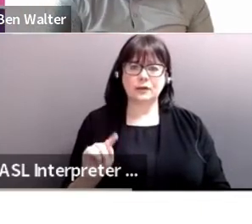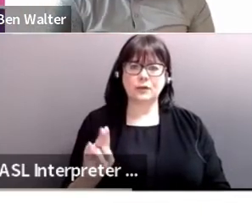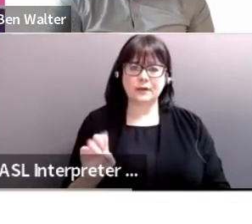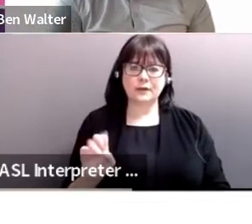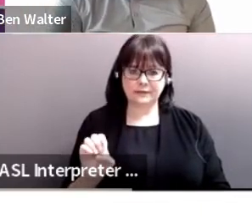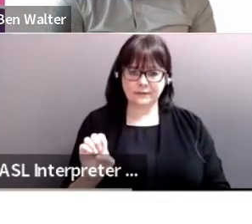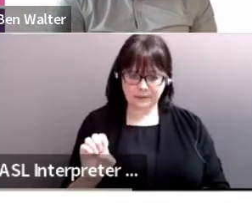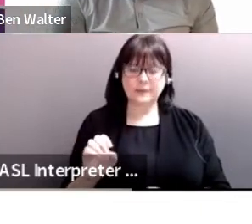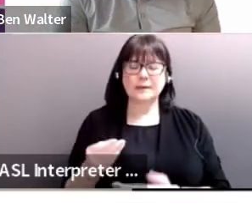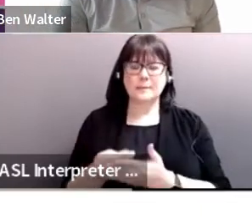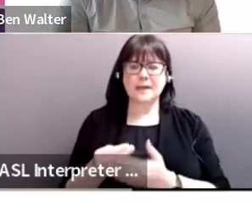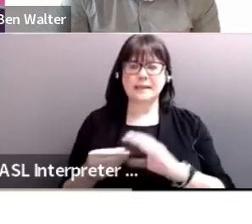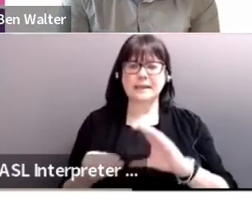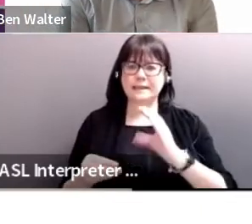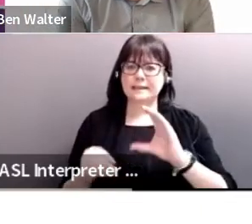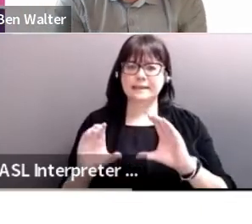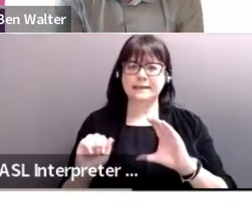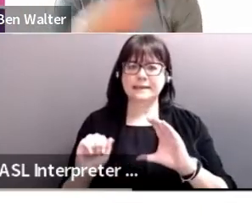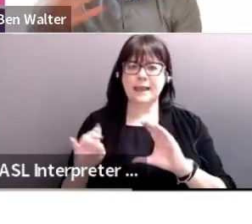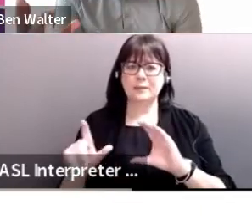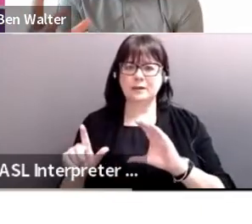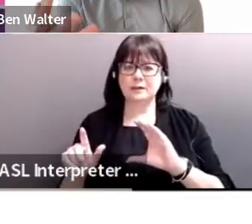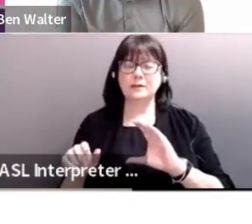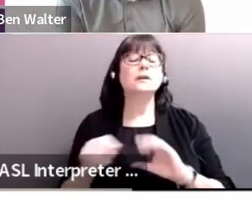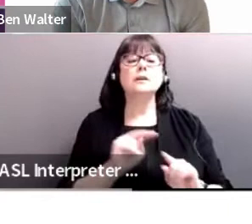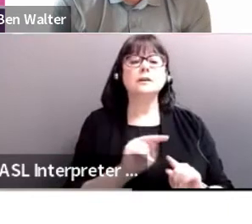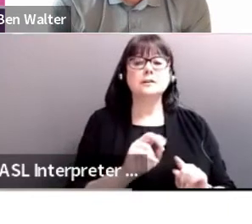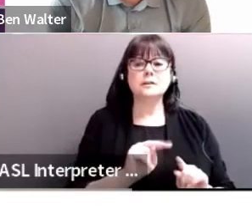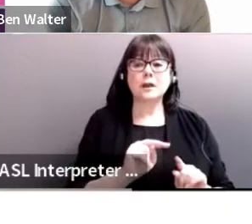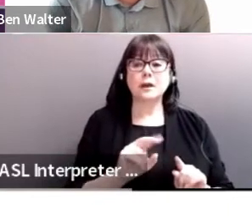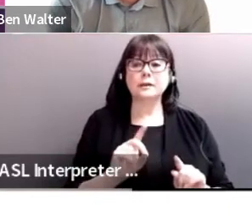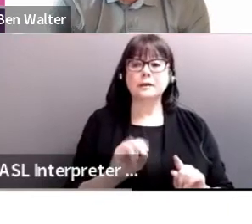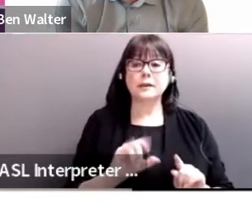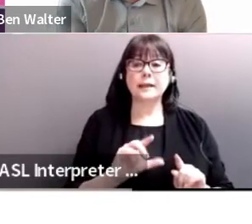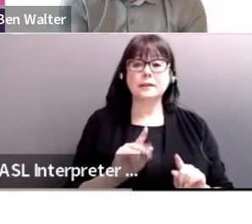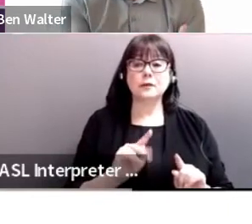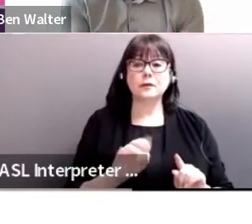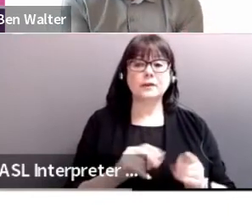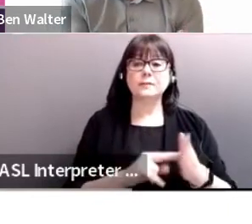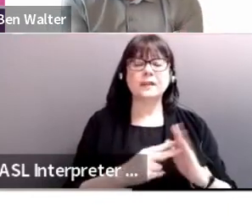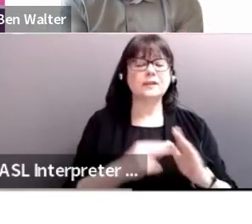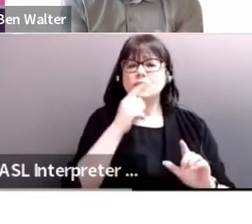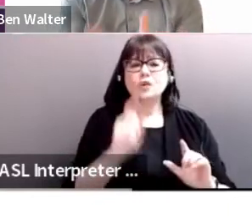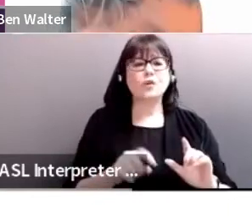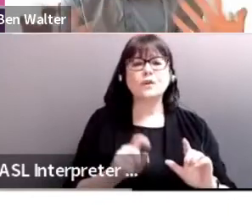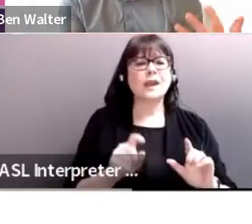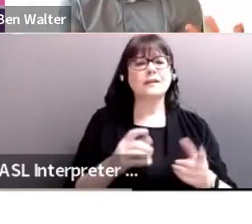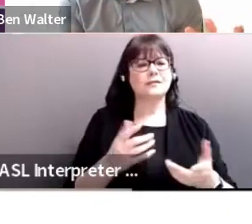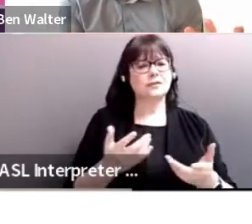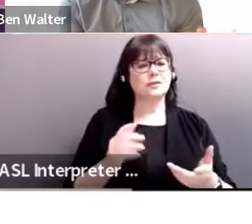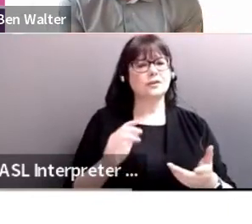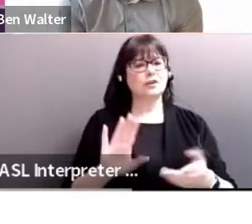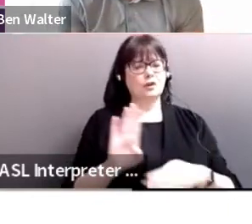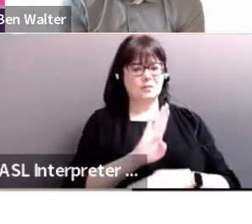capital to help grow your business, right? So non-dilutive means that you're not giving up any equity stake in your business. Like Catherine was talking about, some of the other